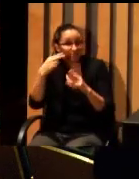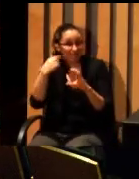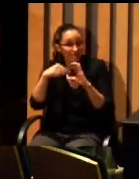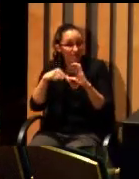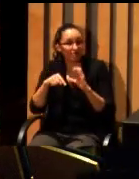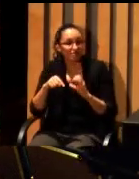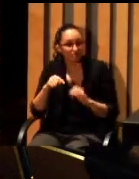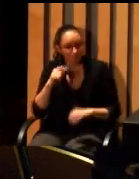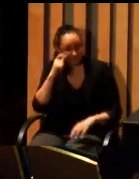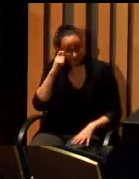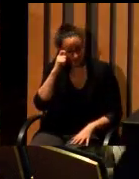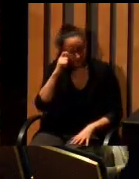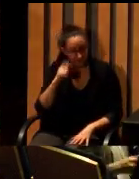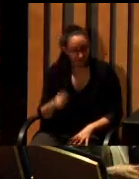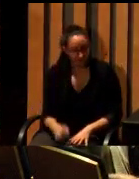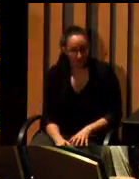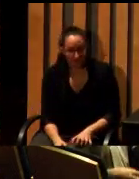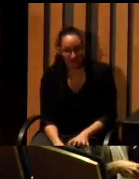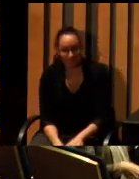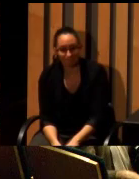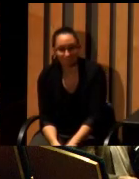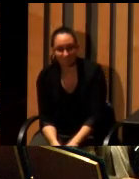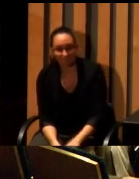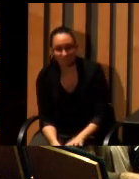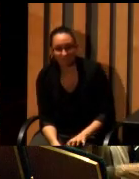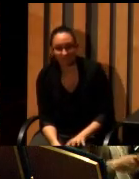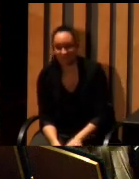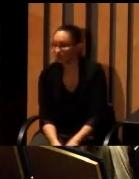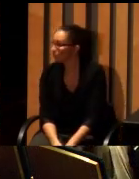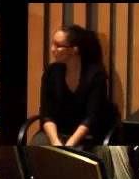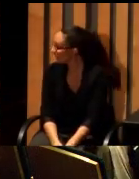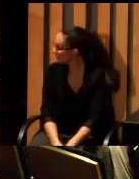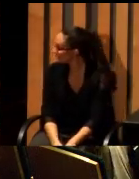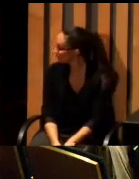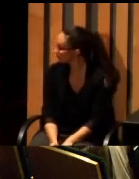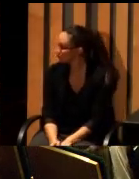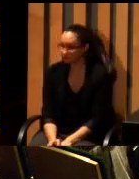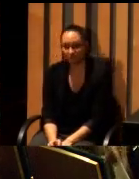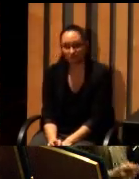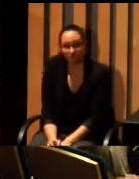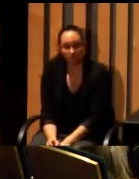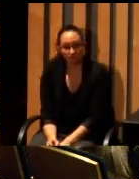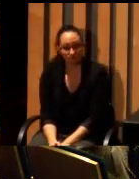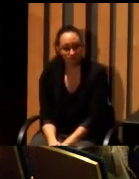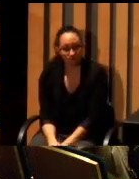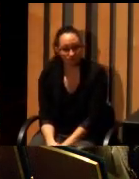resources, the links to this symposium, and everything else we plan to do in the future.